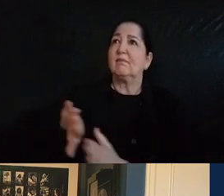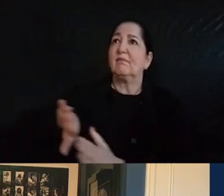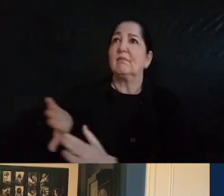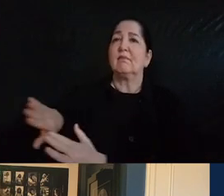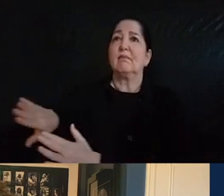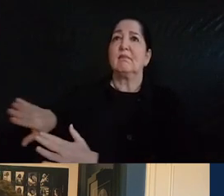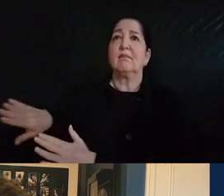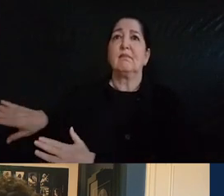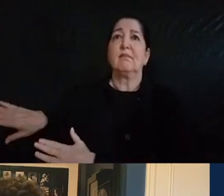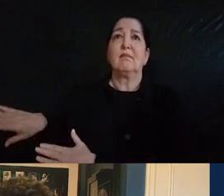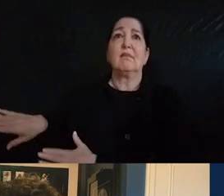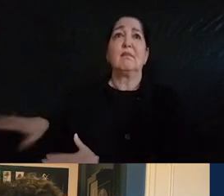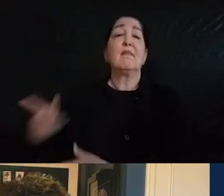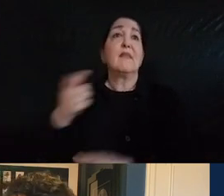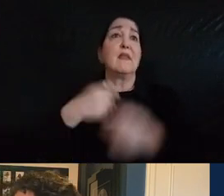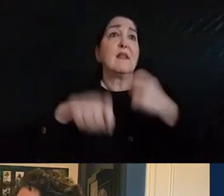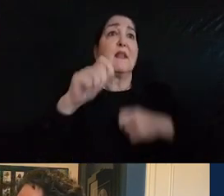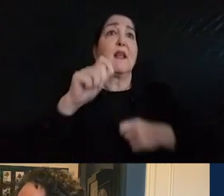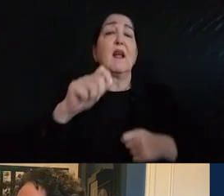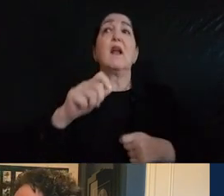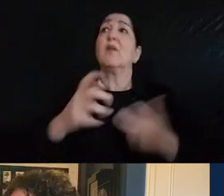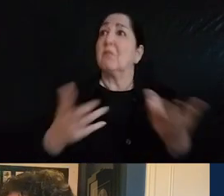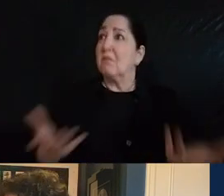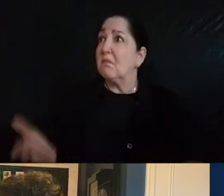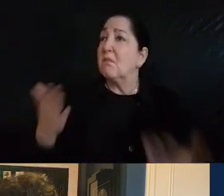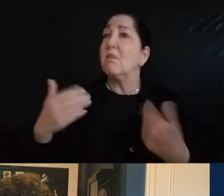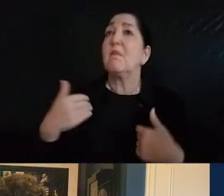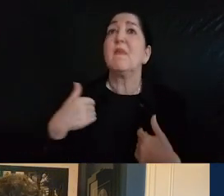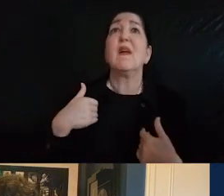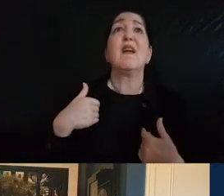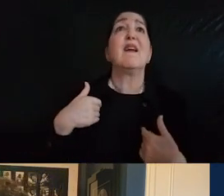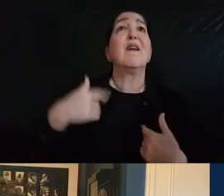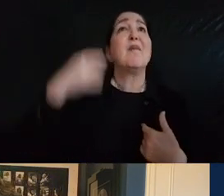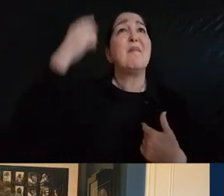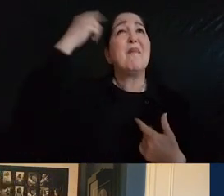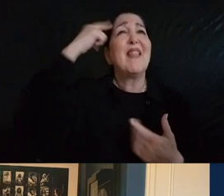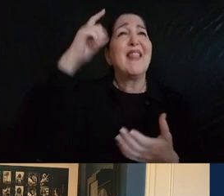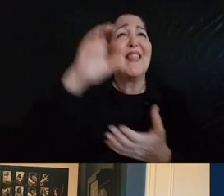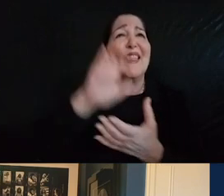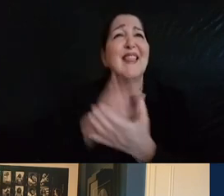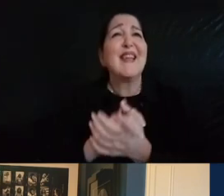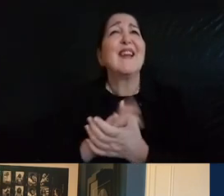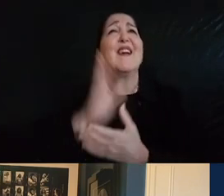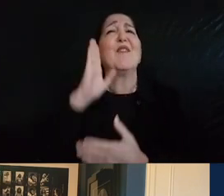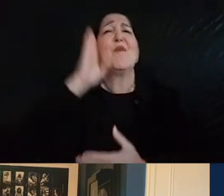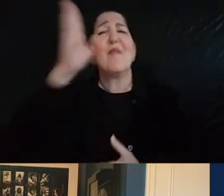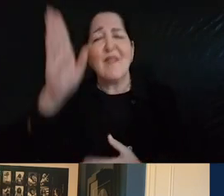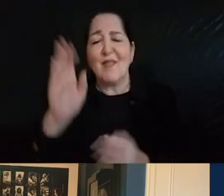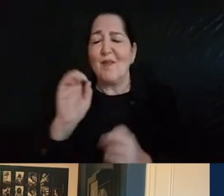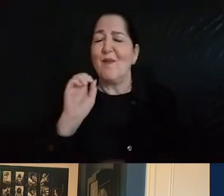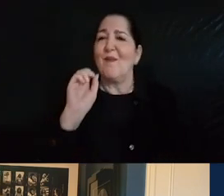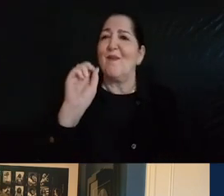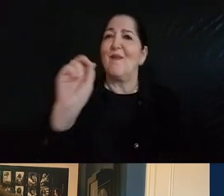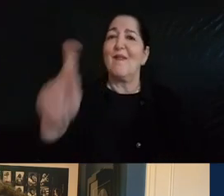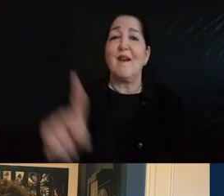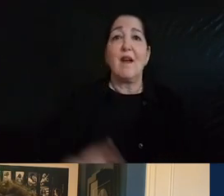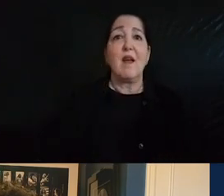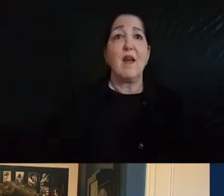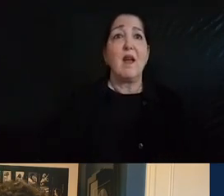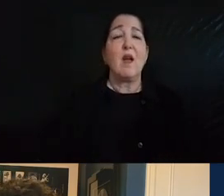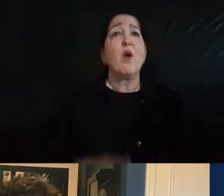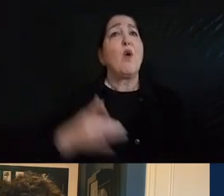Maybe there's a reason to believe you'll be okay. When you don't feel